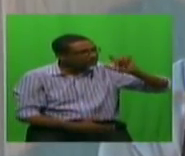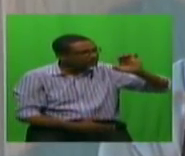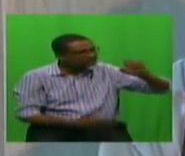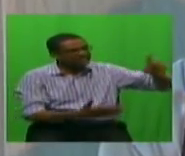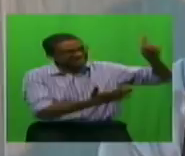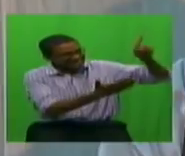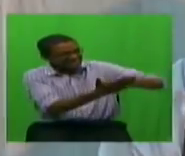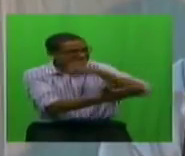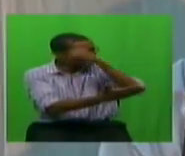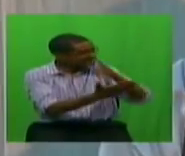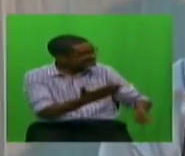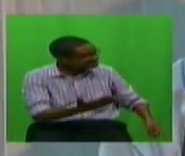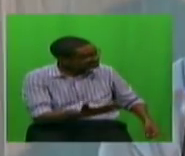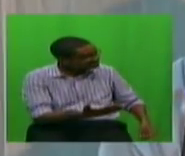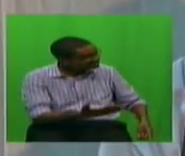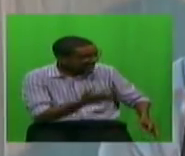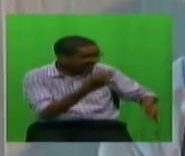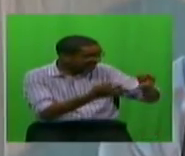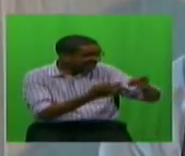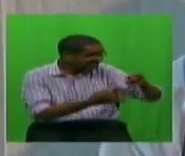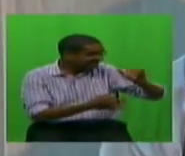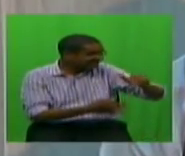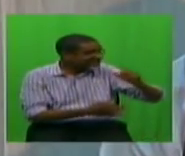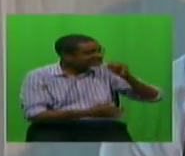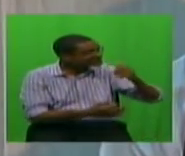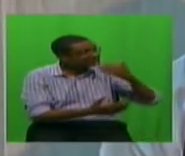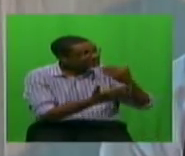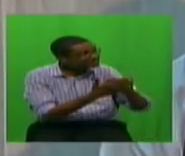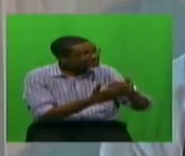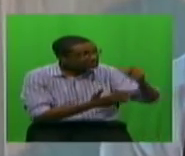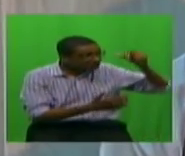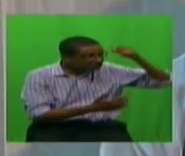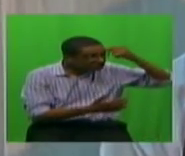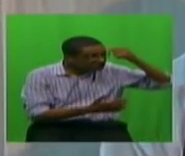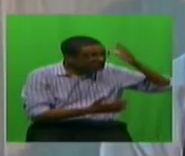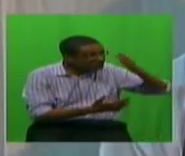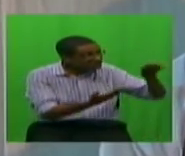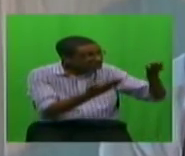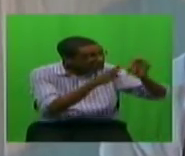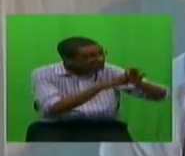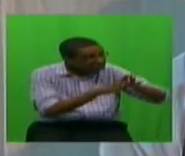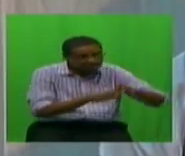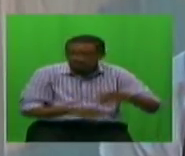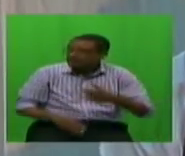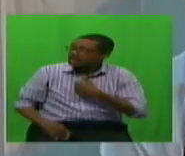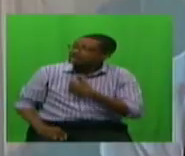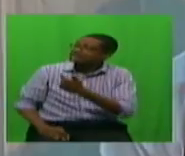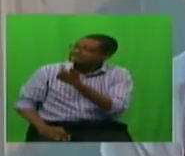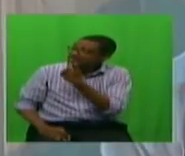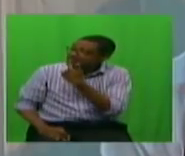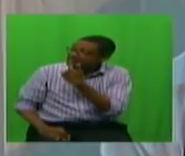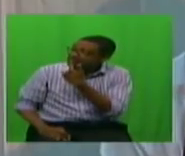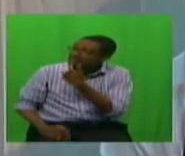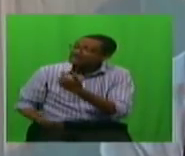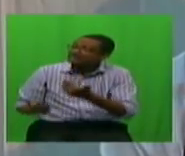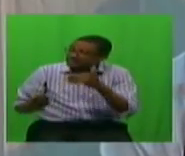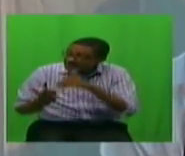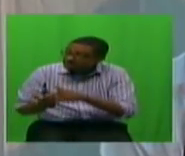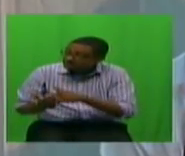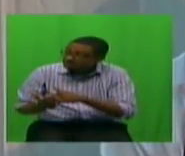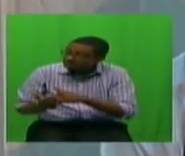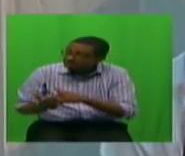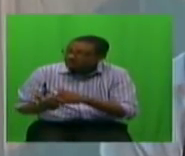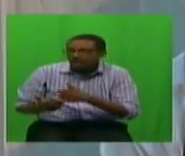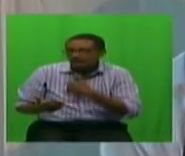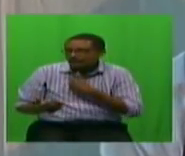it's not structurally sound, that government will close it and relocate persons? As I said, and I've said many times before, I'm not into speculation. I'm